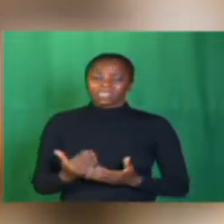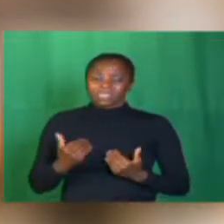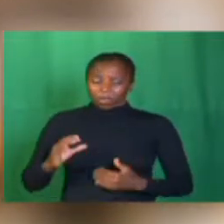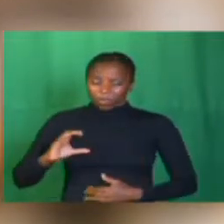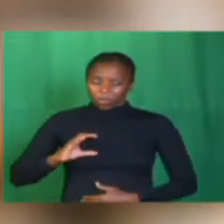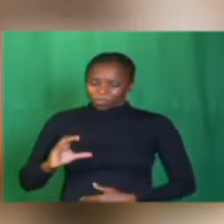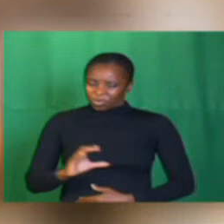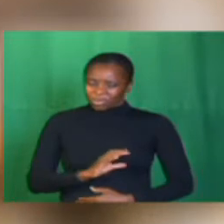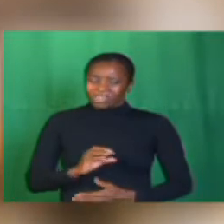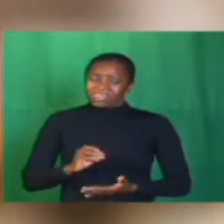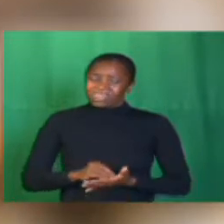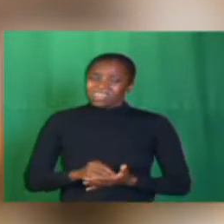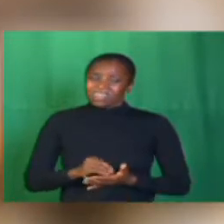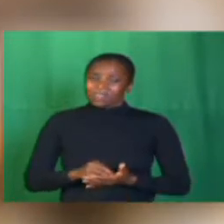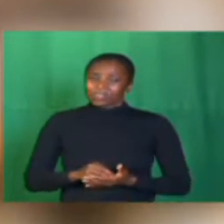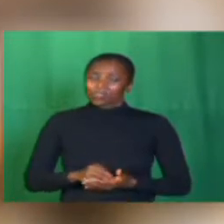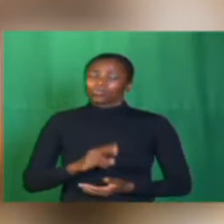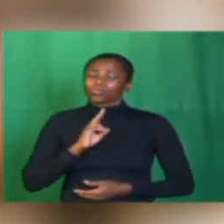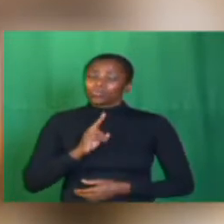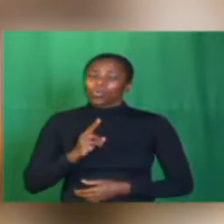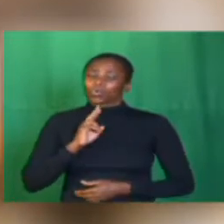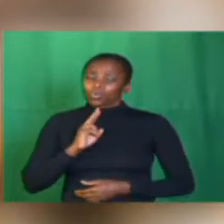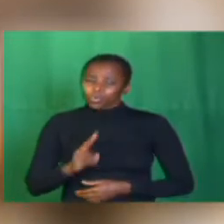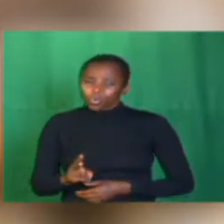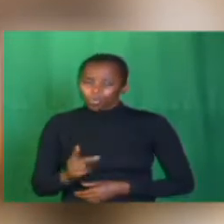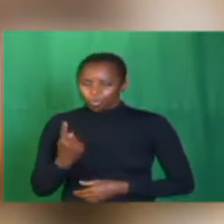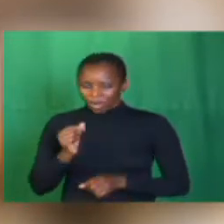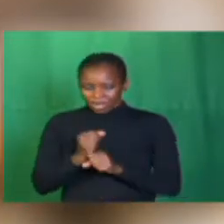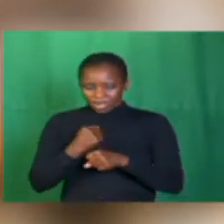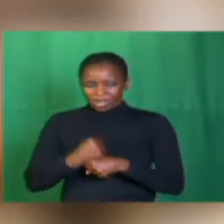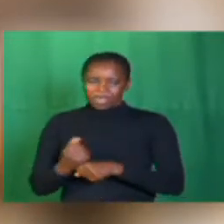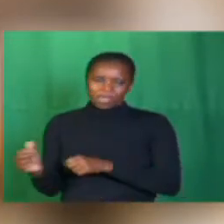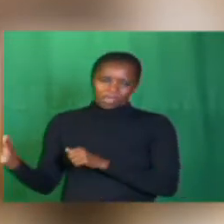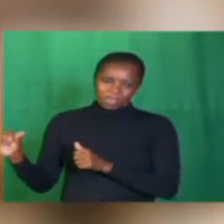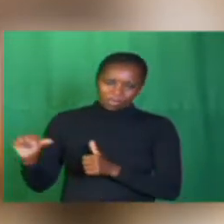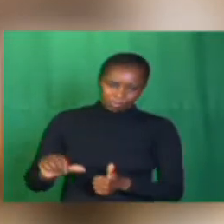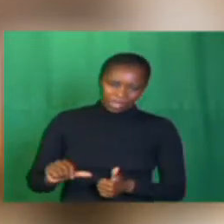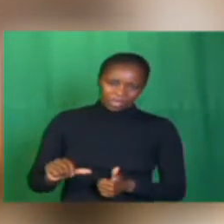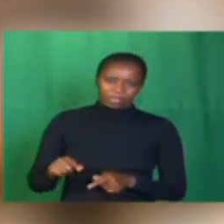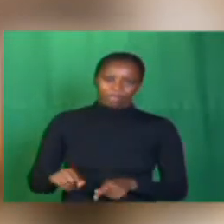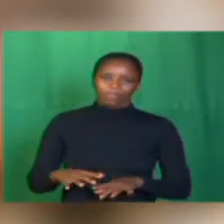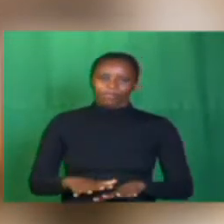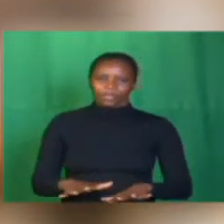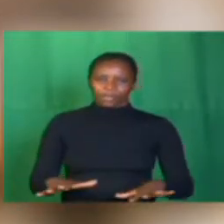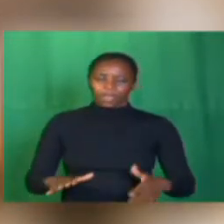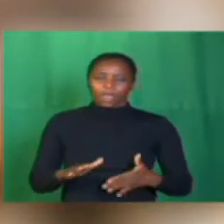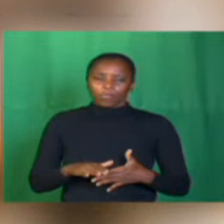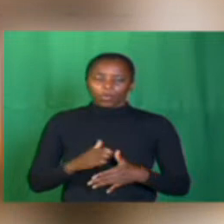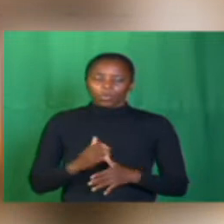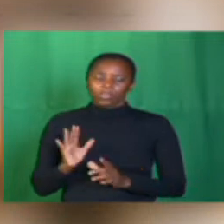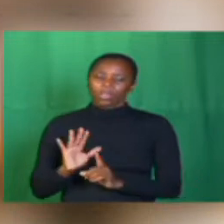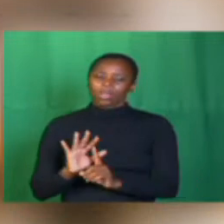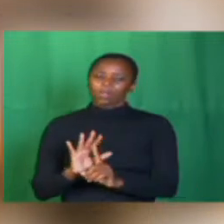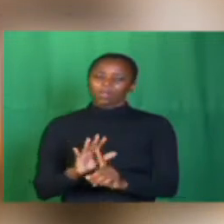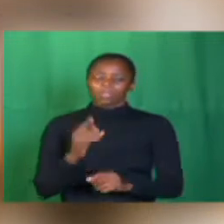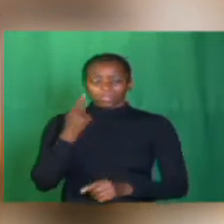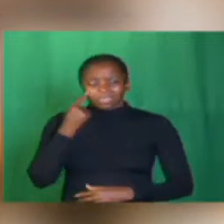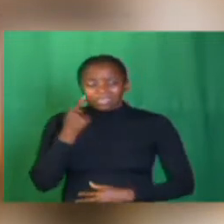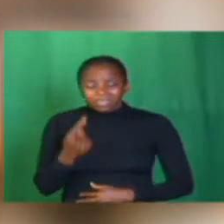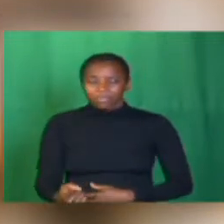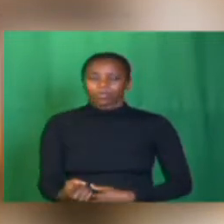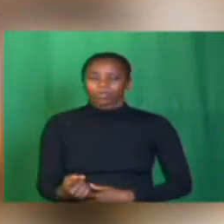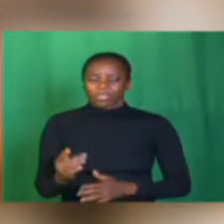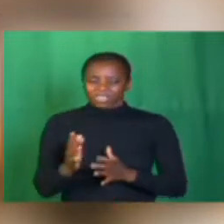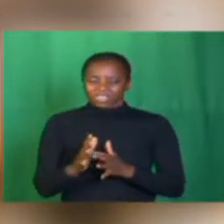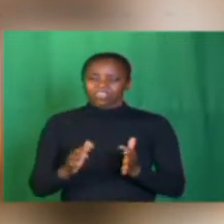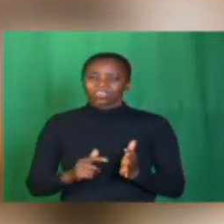assurance that Jesus Christ will one day return because the apostles saw Jesus Christ